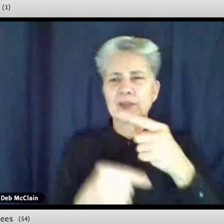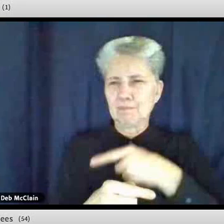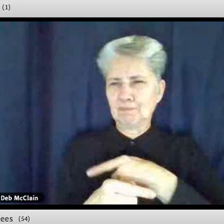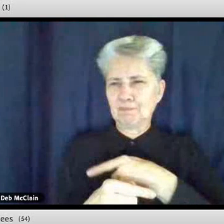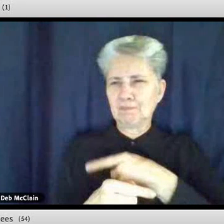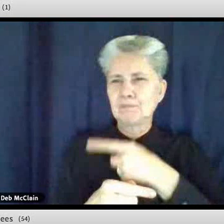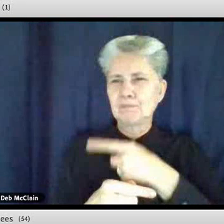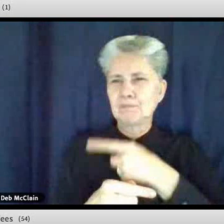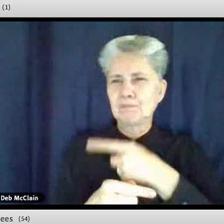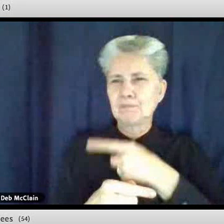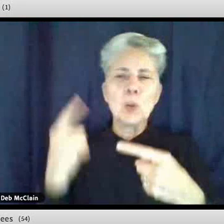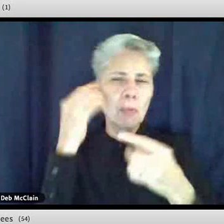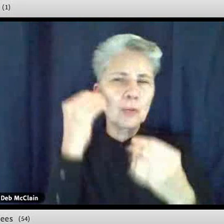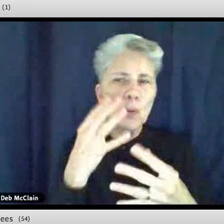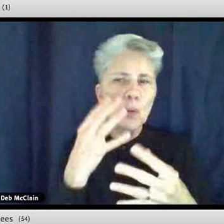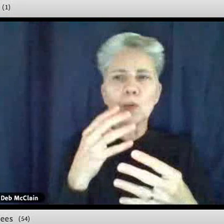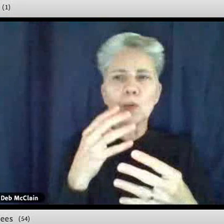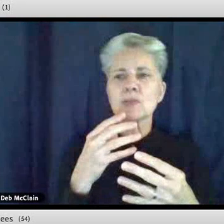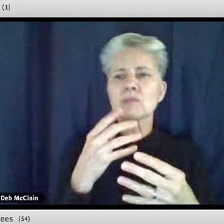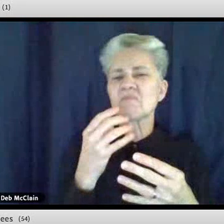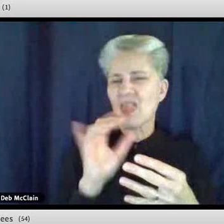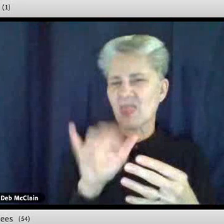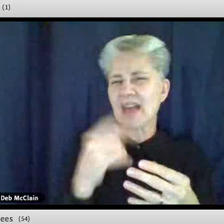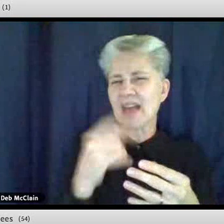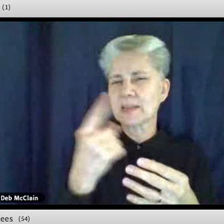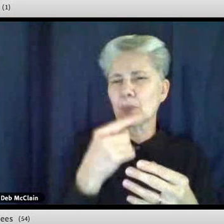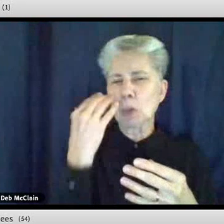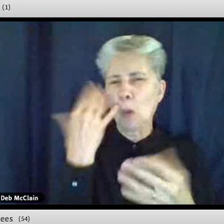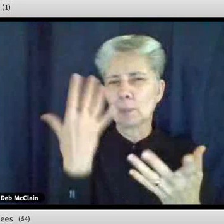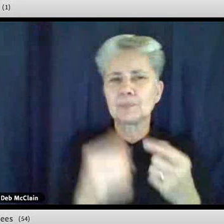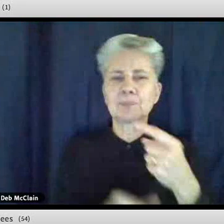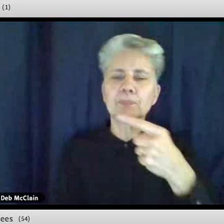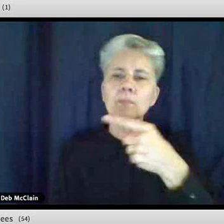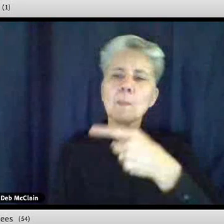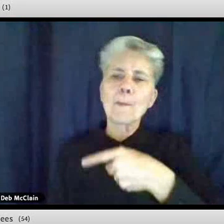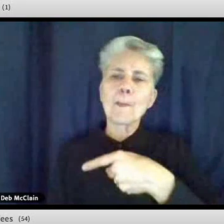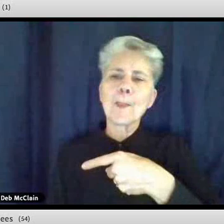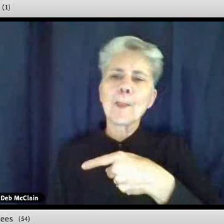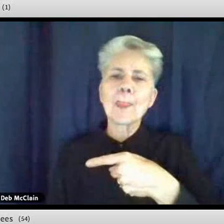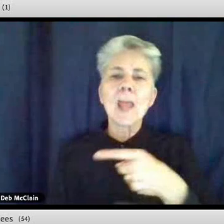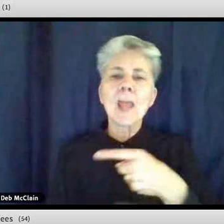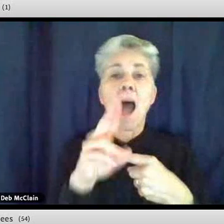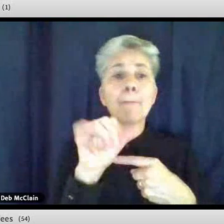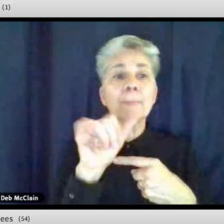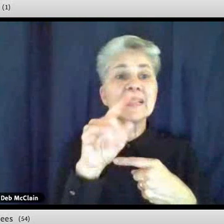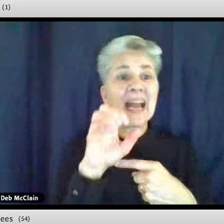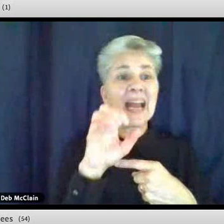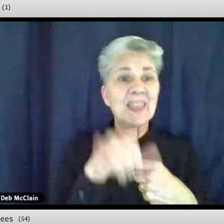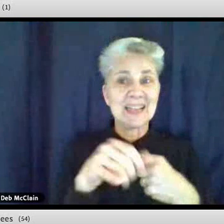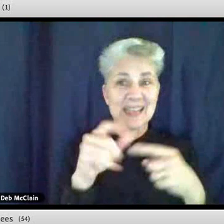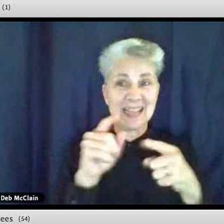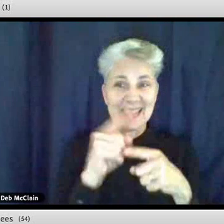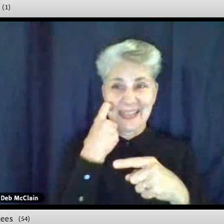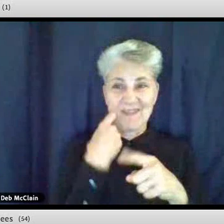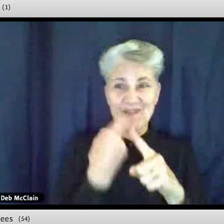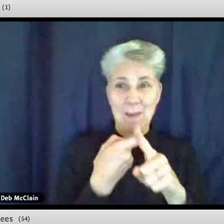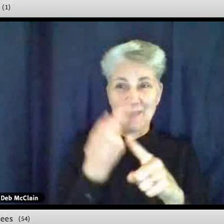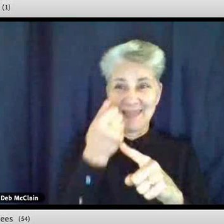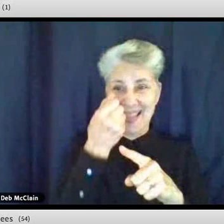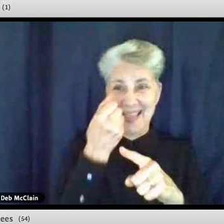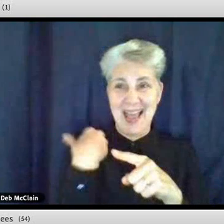the news, that's just something you may want to know. So I just updated this. This is as of like last night about 6